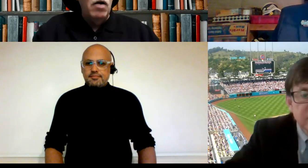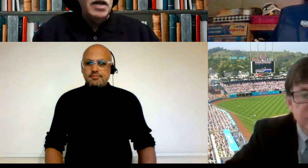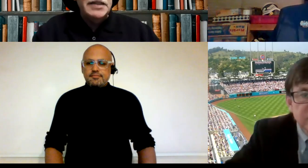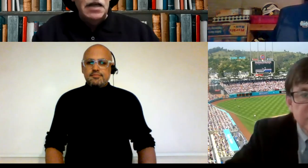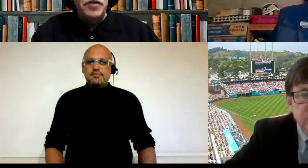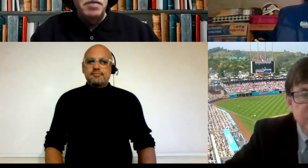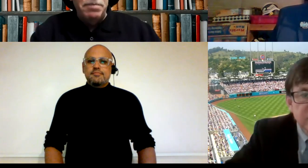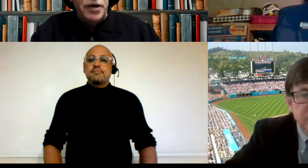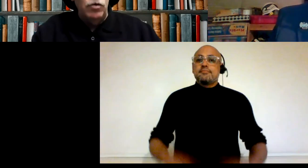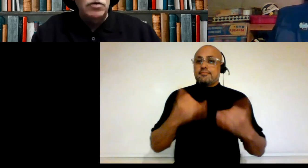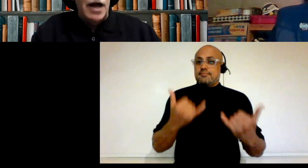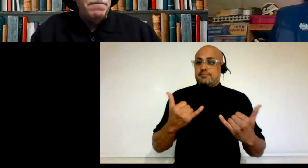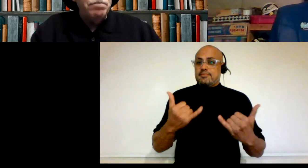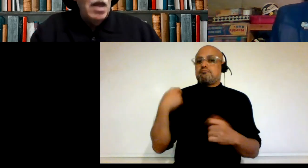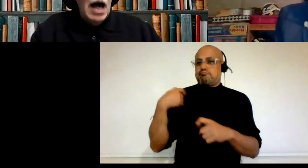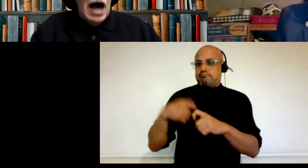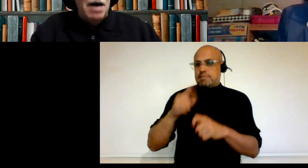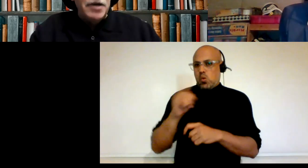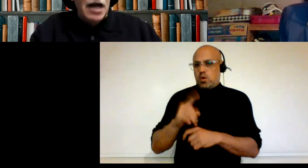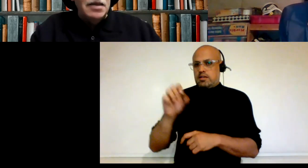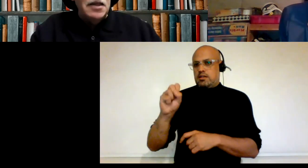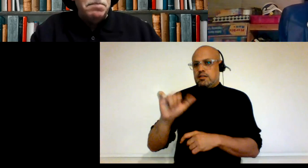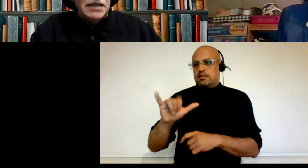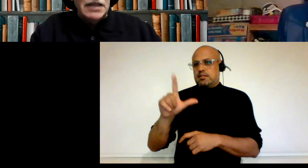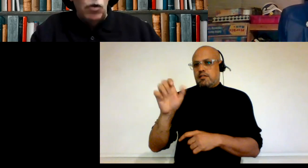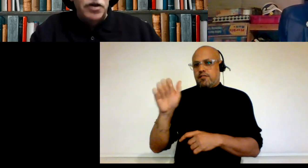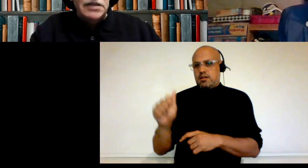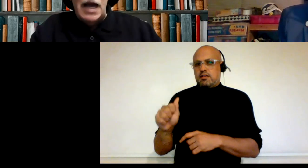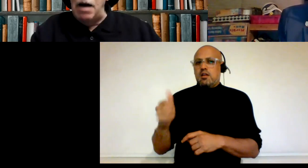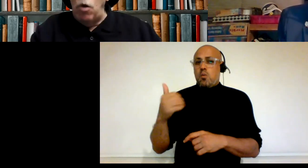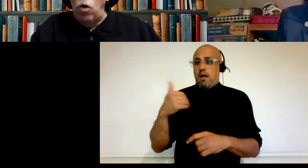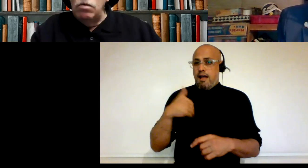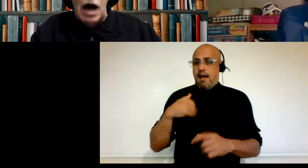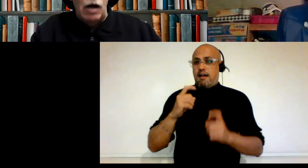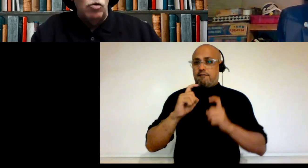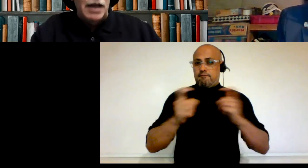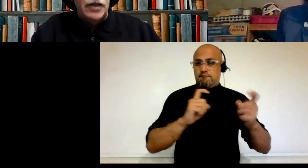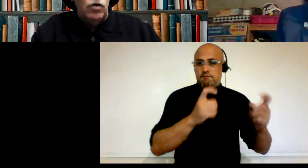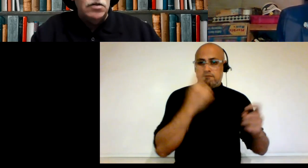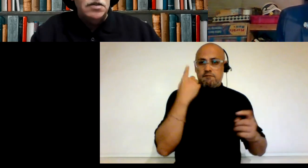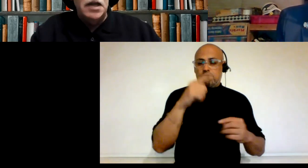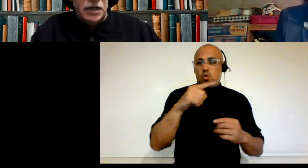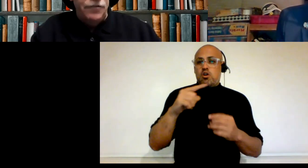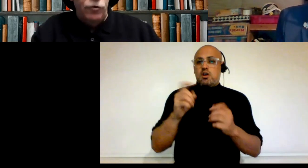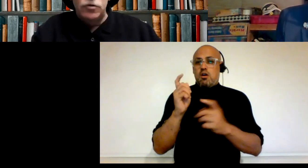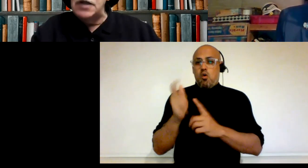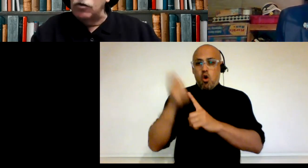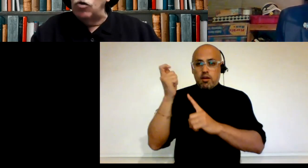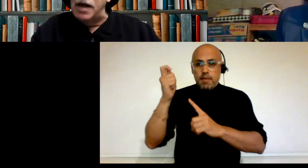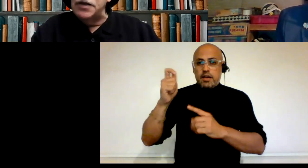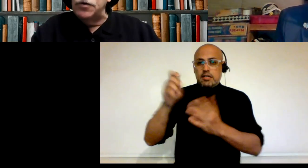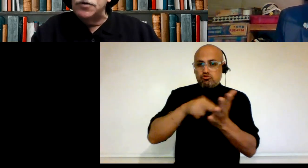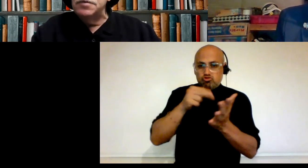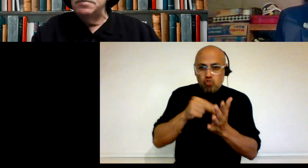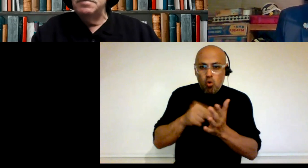Y ahora Silvia me pregunta, ¿habrá dispensadores de jabón automáticos? Sylvia asked me, would they